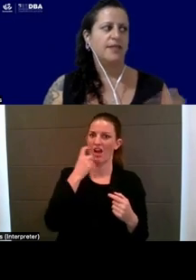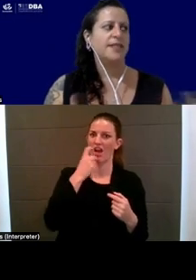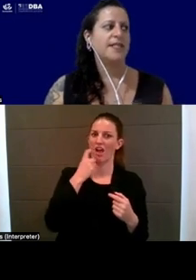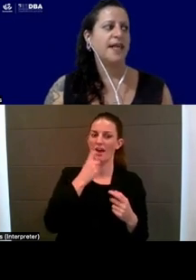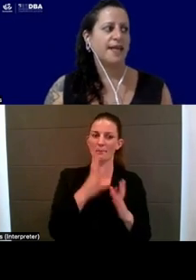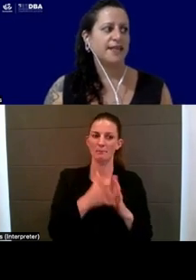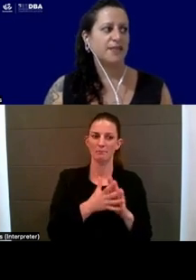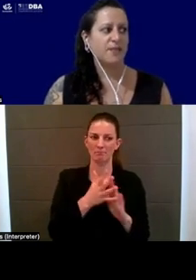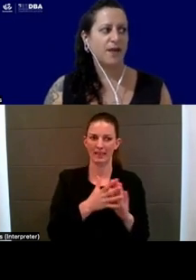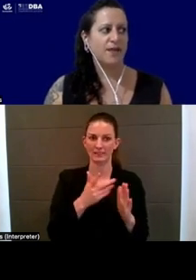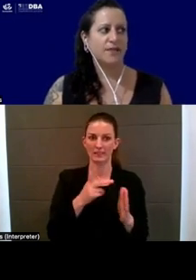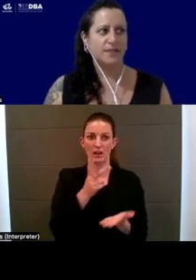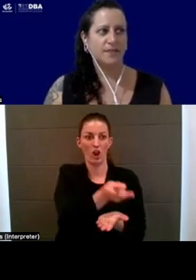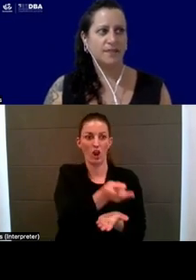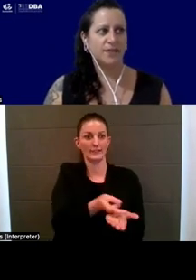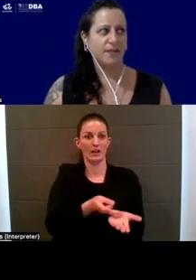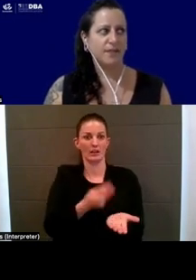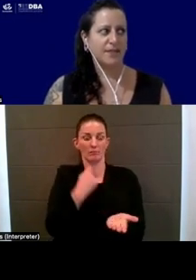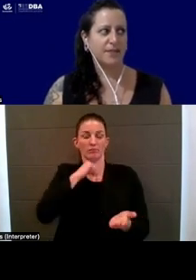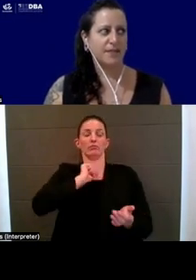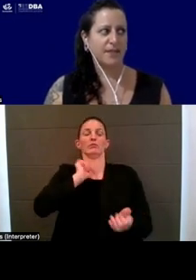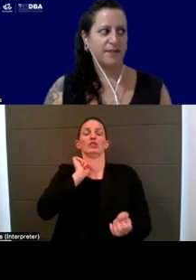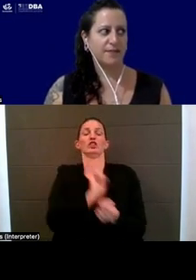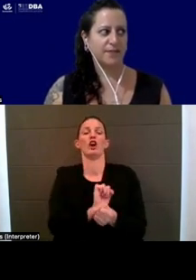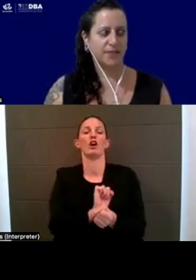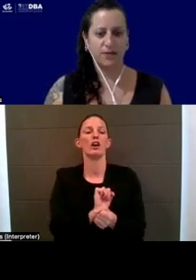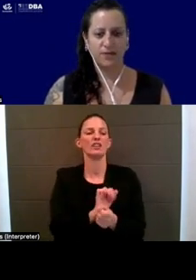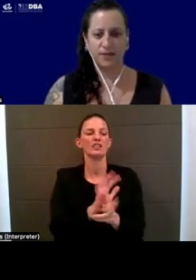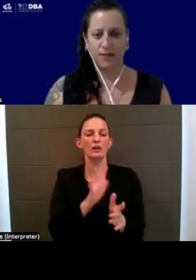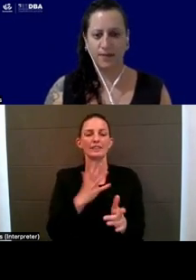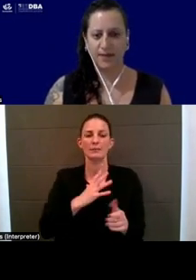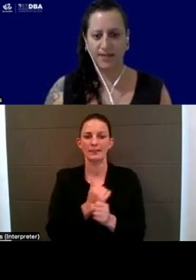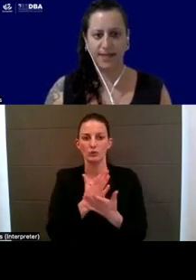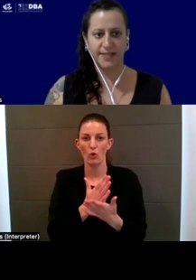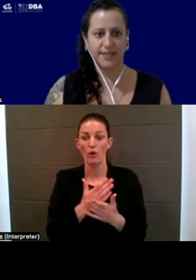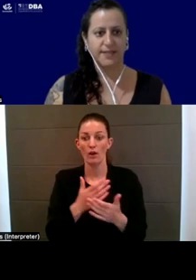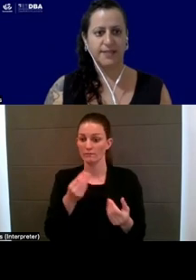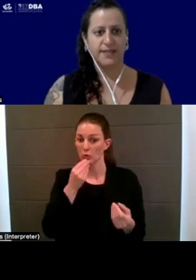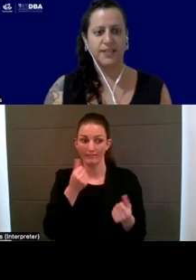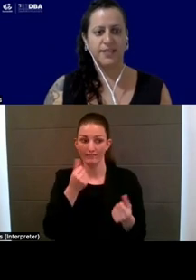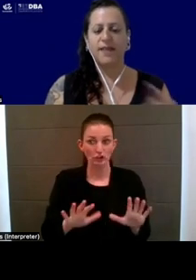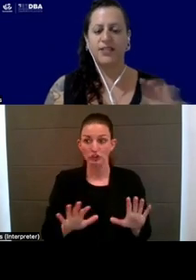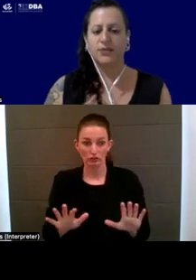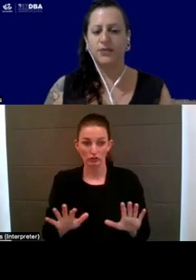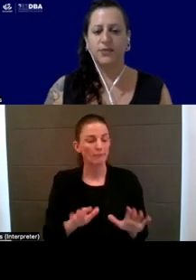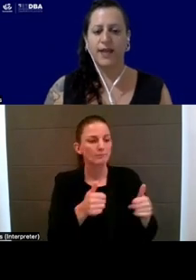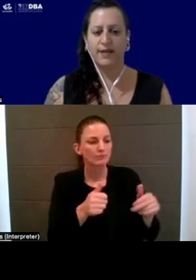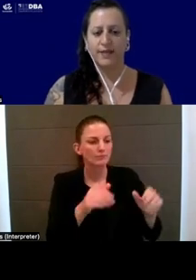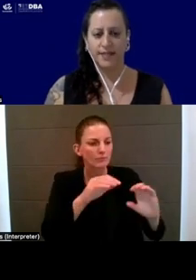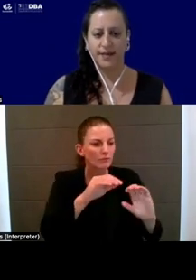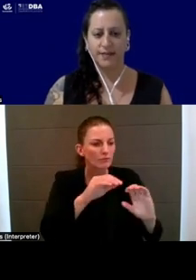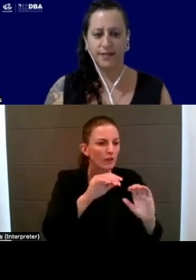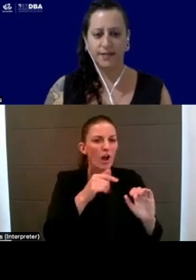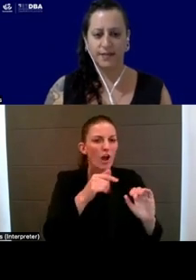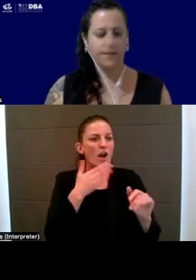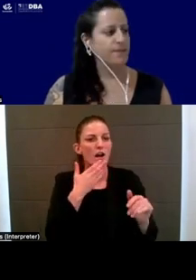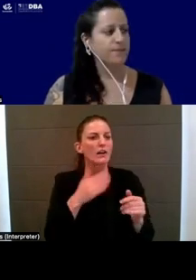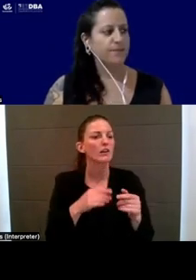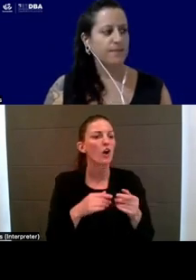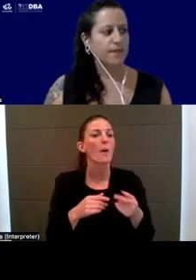So these are the headings we might use in a mealtime management plan for a child with complex needs. So we make sure that all areas are